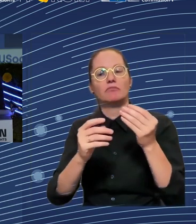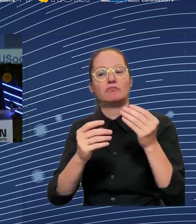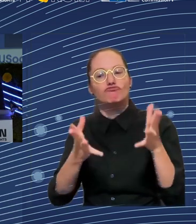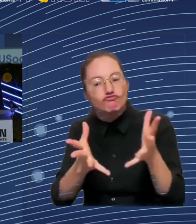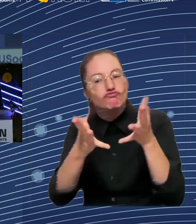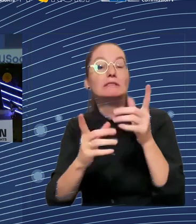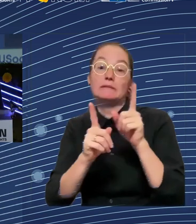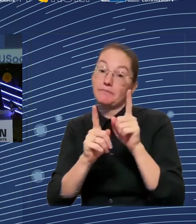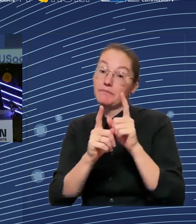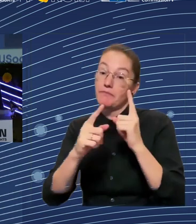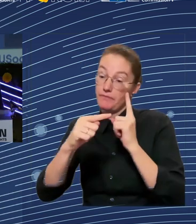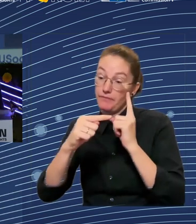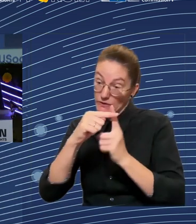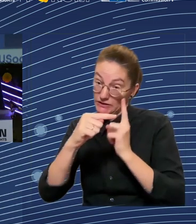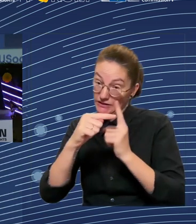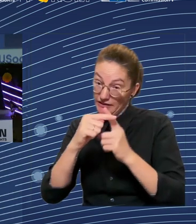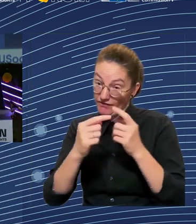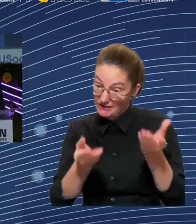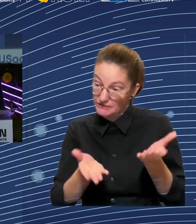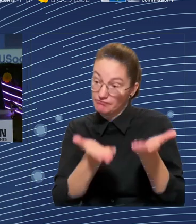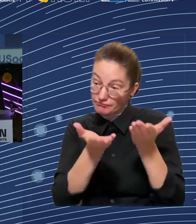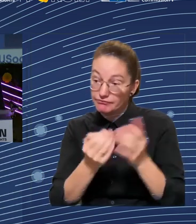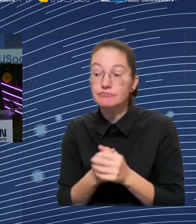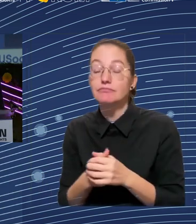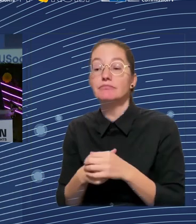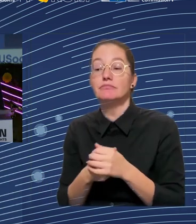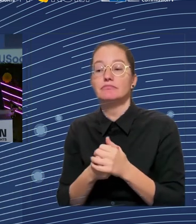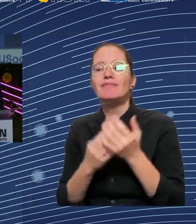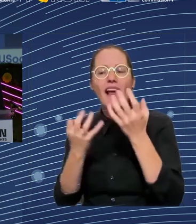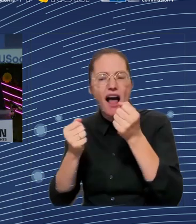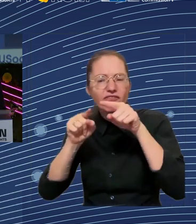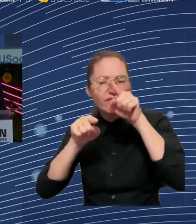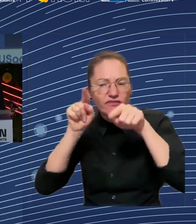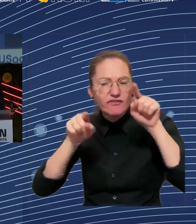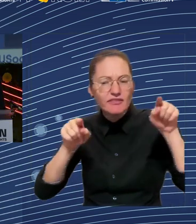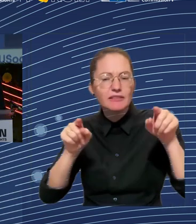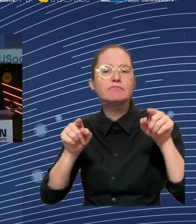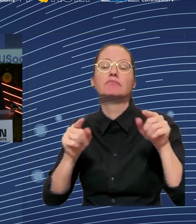called the geographical accessibility of childcare, which basically means